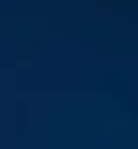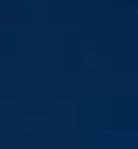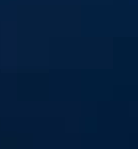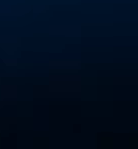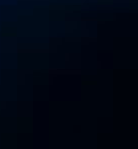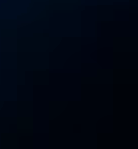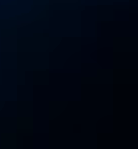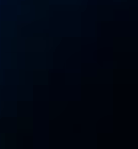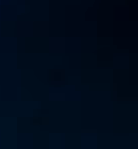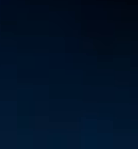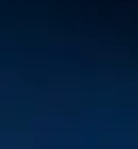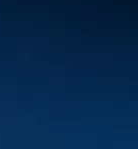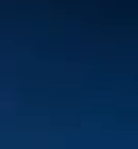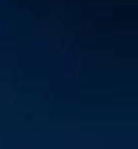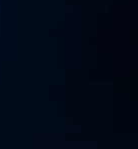us. So